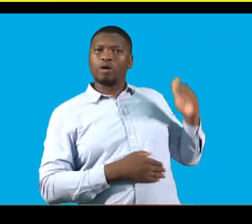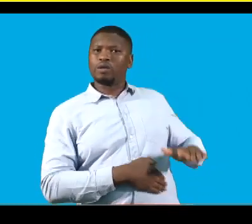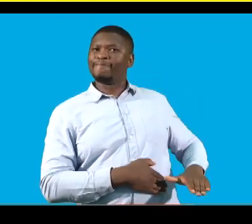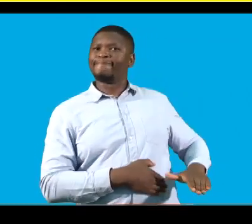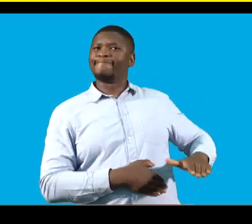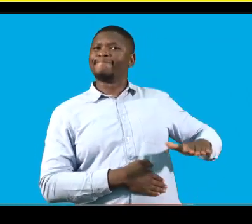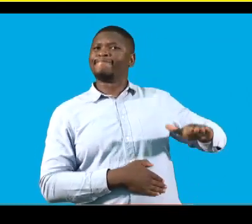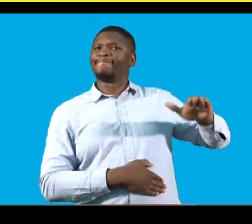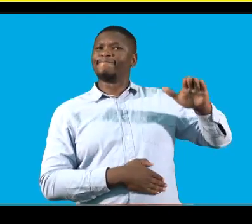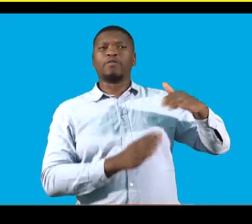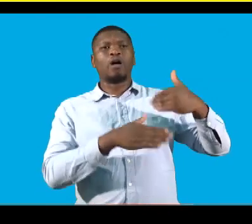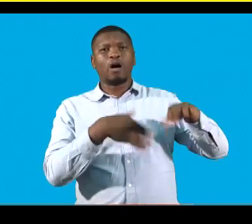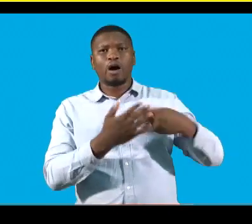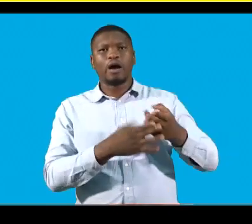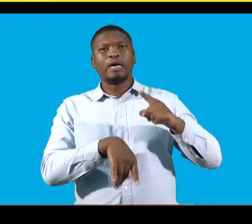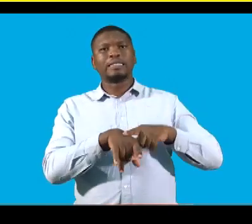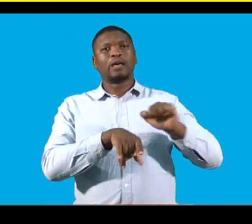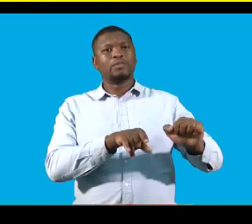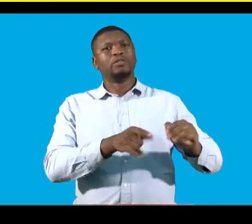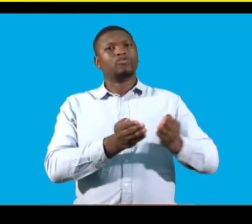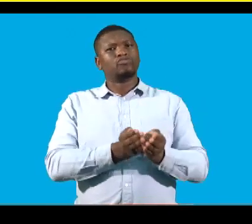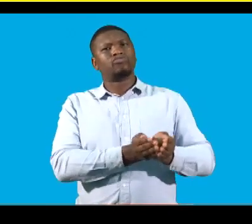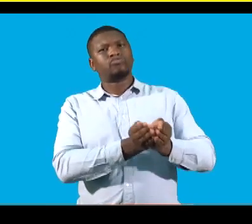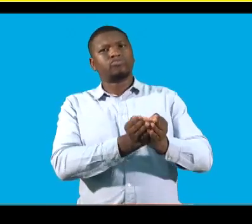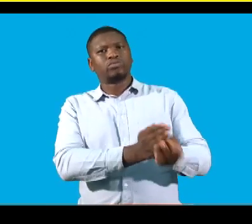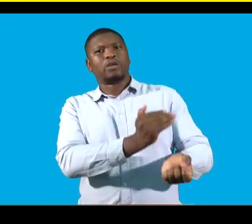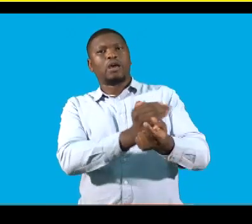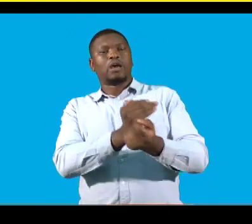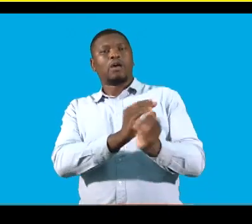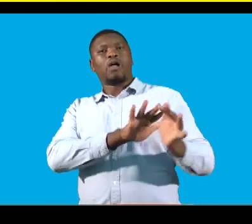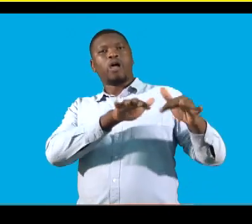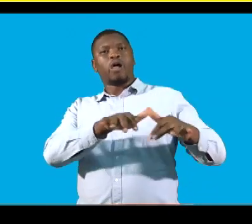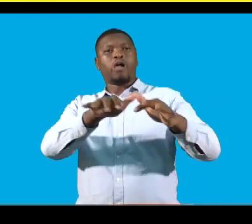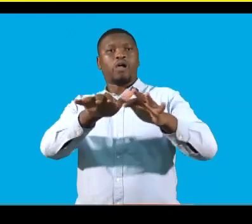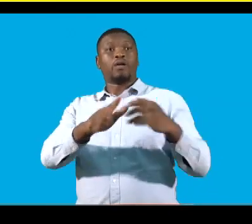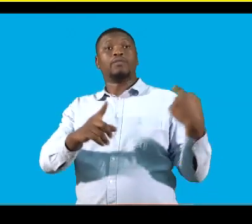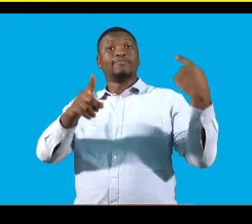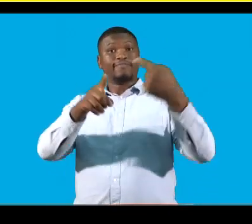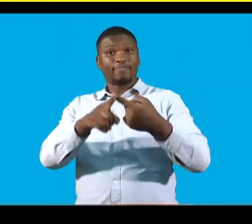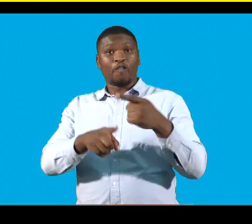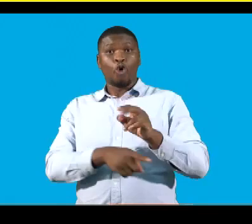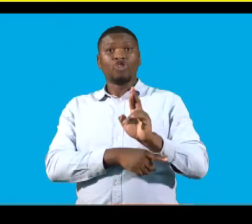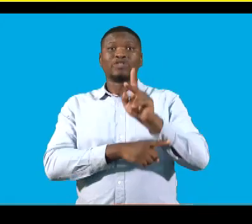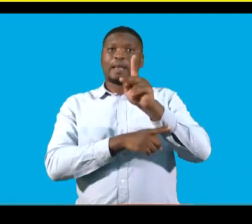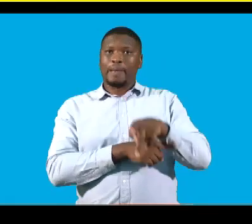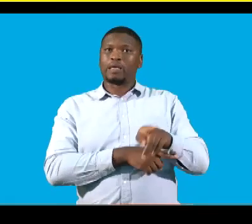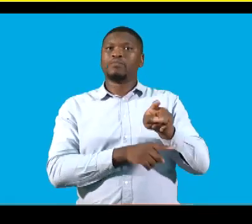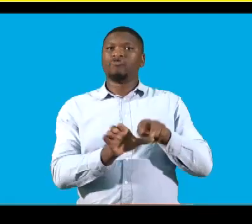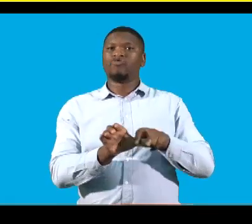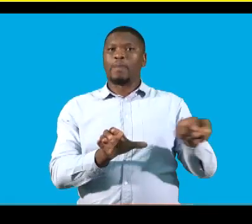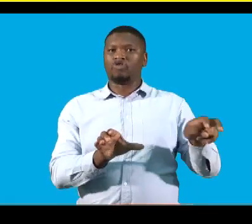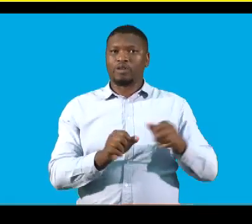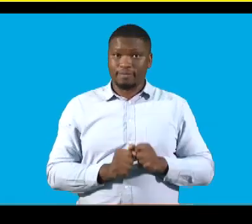childhood, continue during his time at sea, and ultimately culminate in Richard Parker's unceremonious